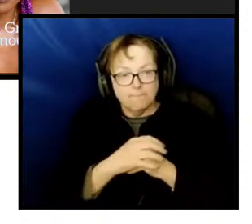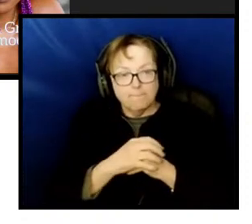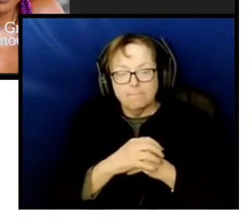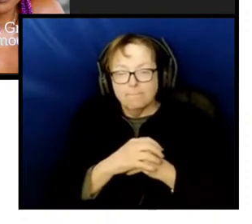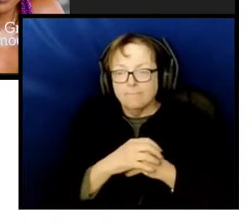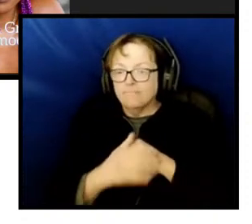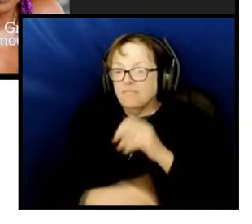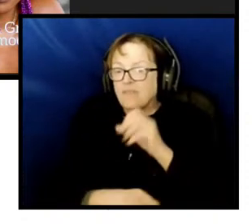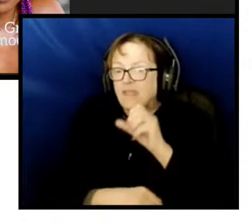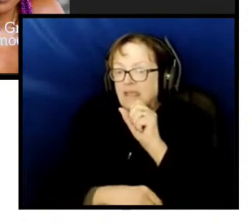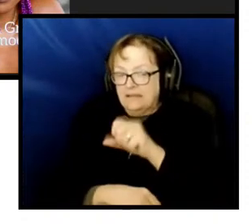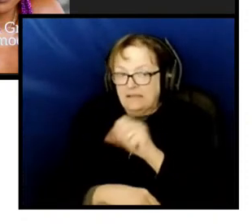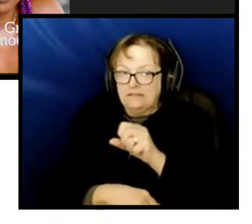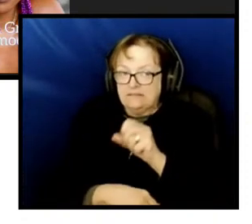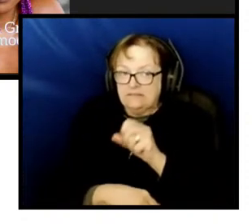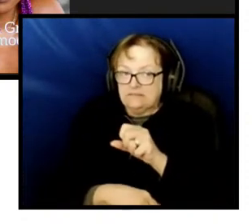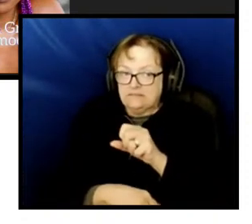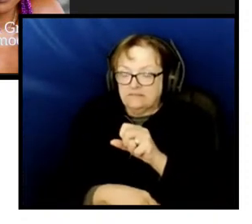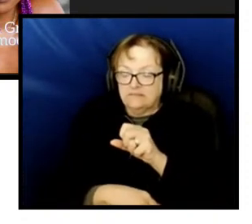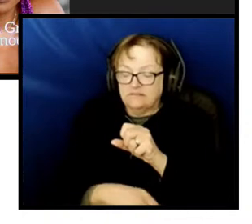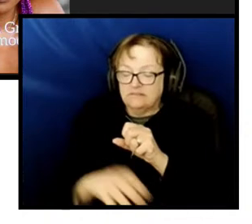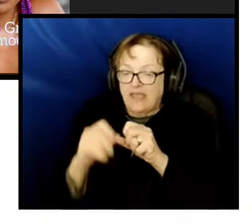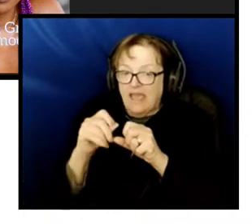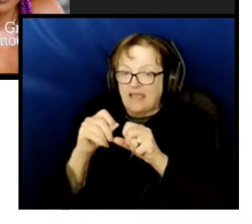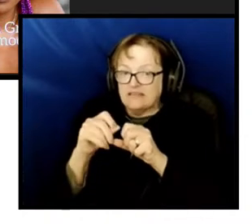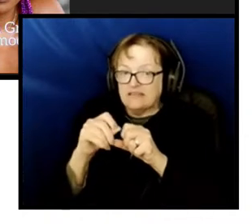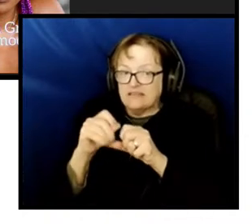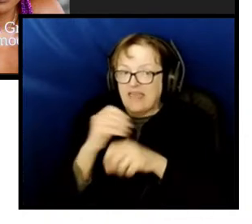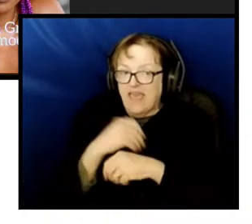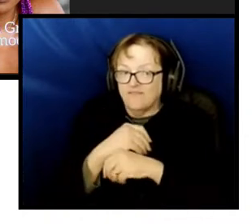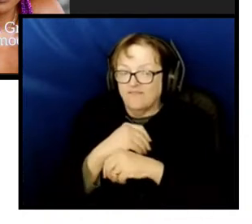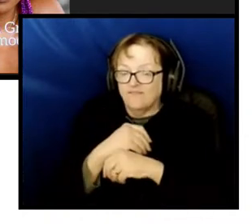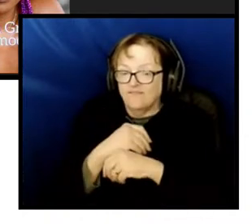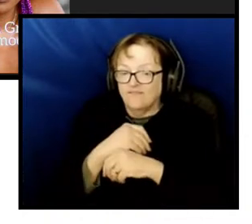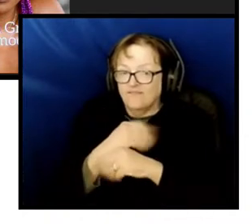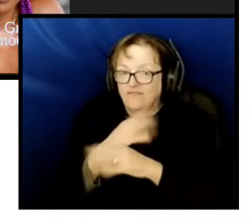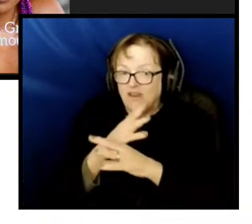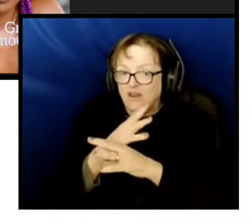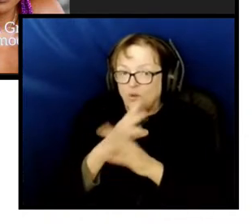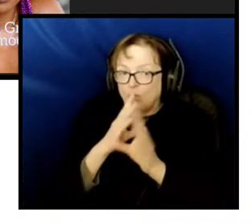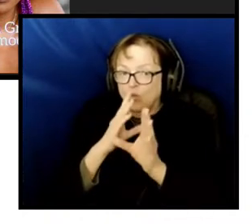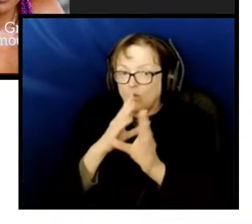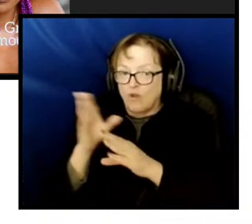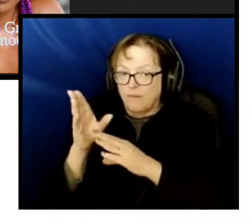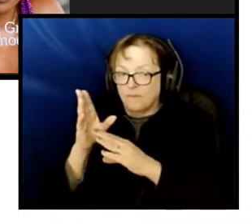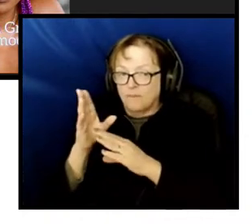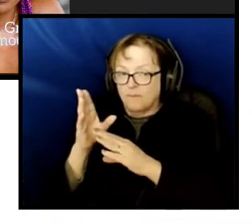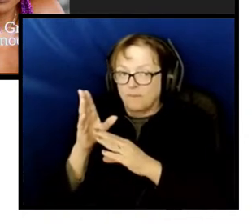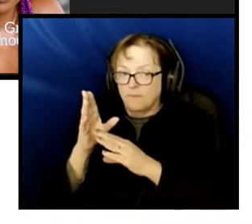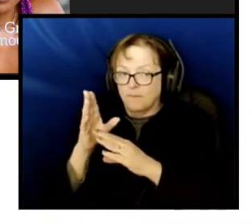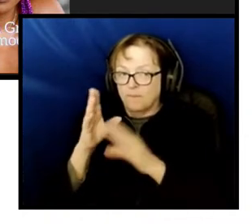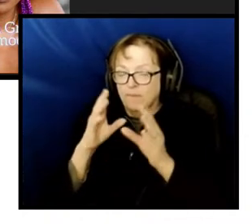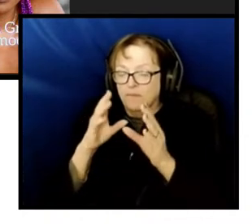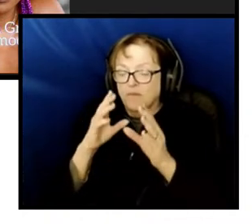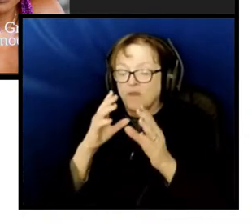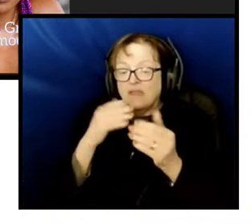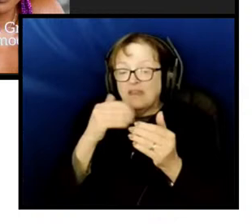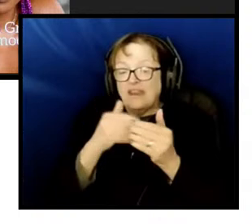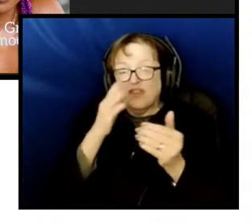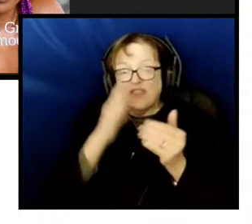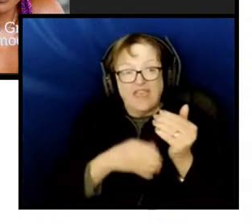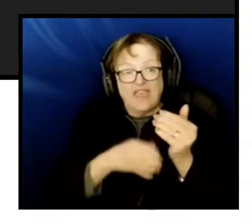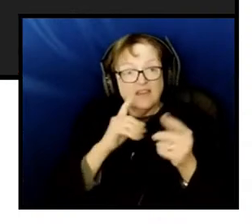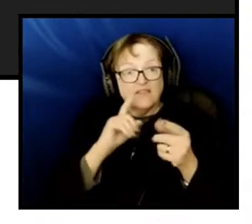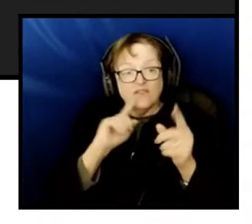Yes. And I guess as we get the video prepped, I also remember towards the end of the conversation, beyond